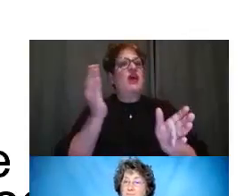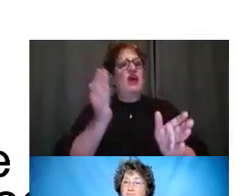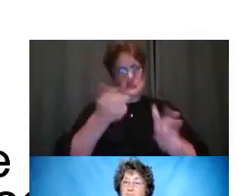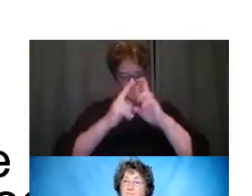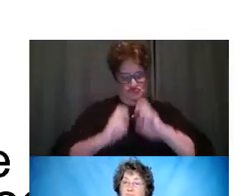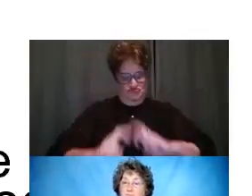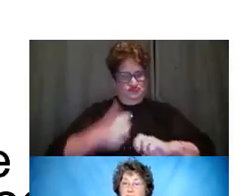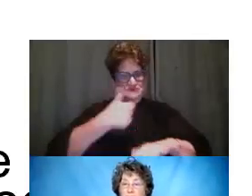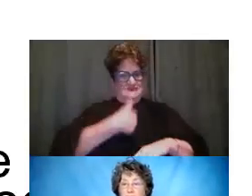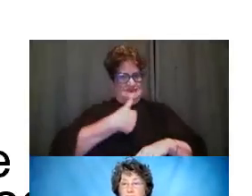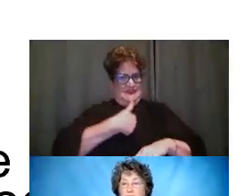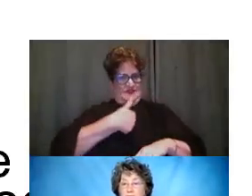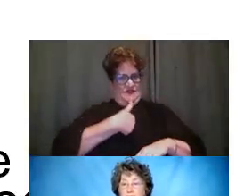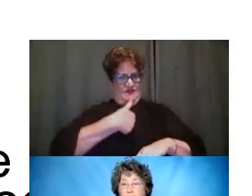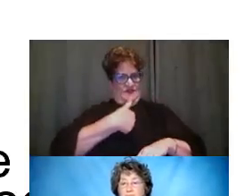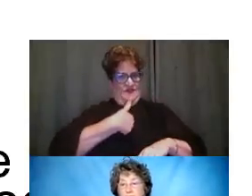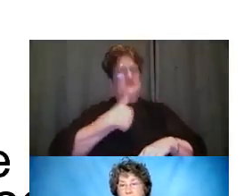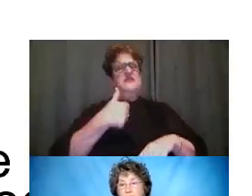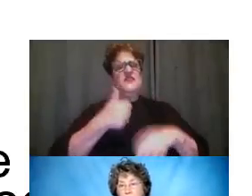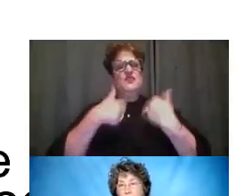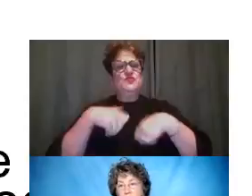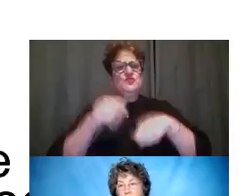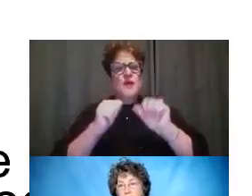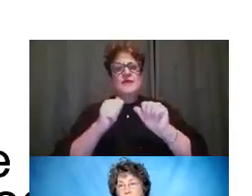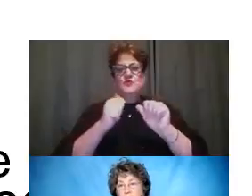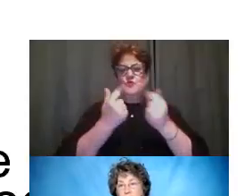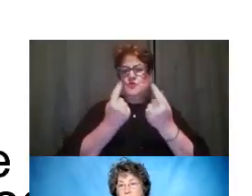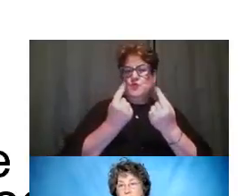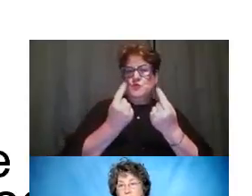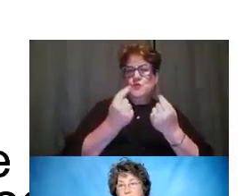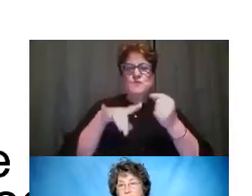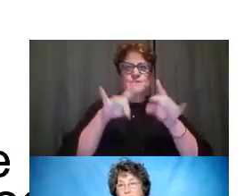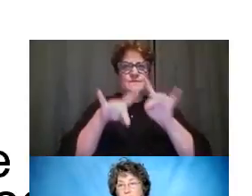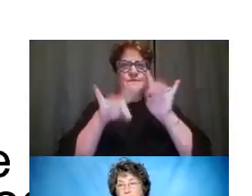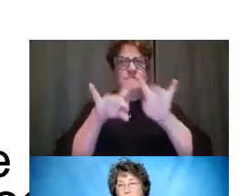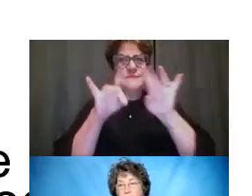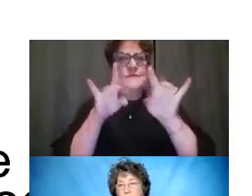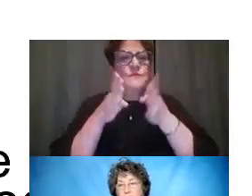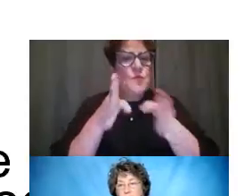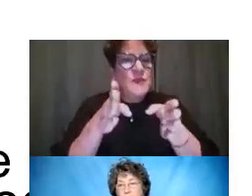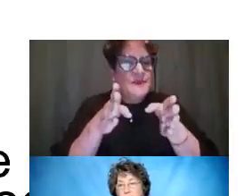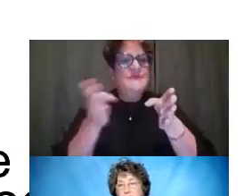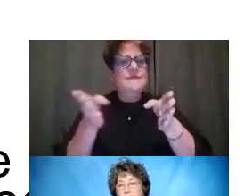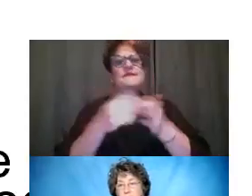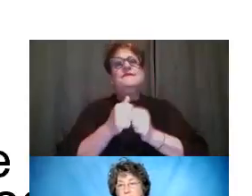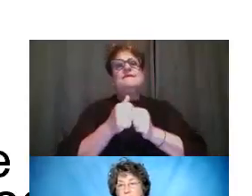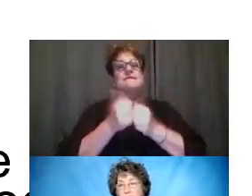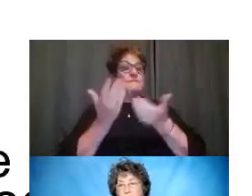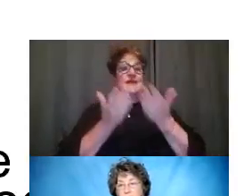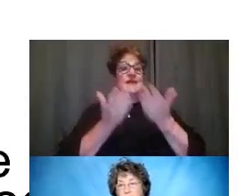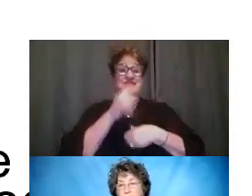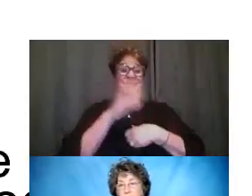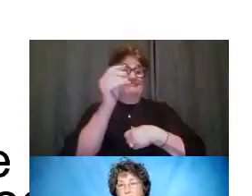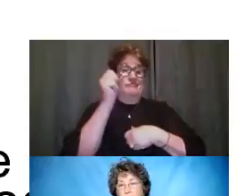and start to take measures to, at least if we can't necessarily in a moment's notice change our